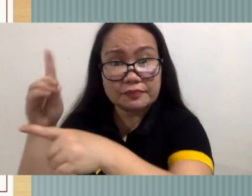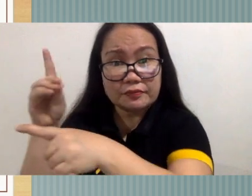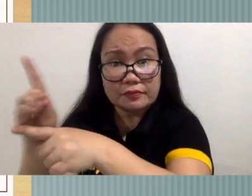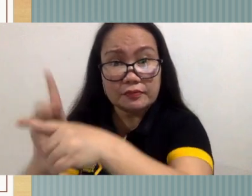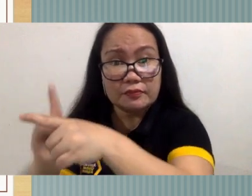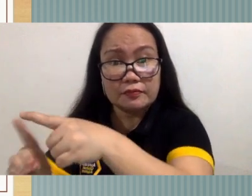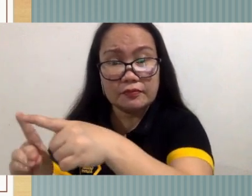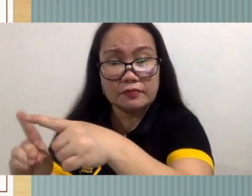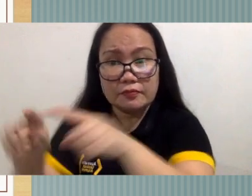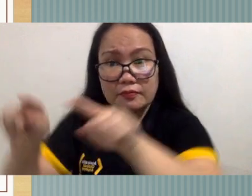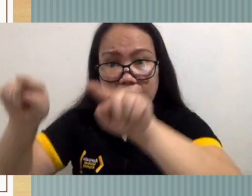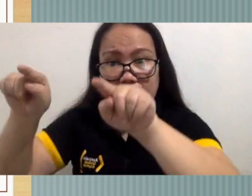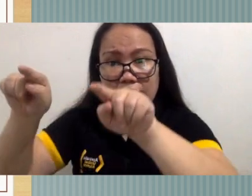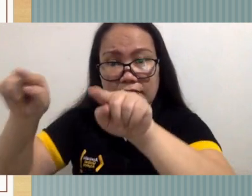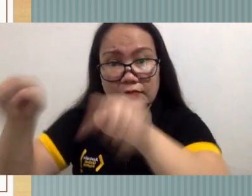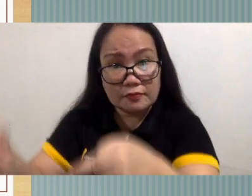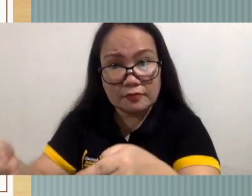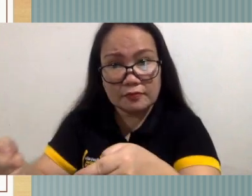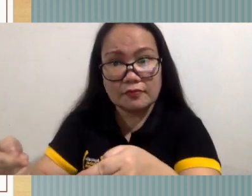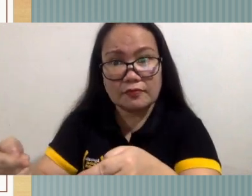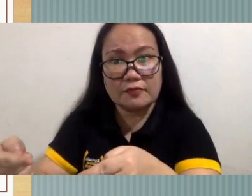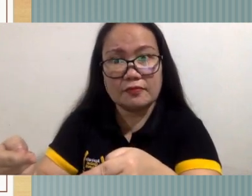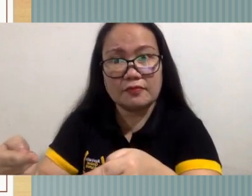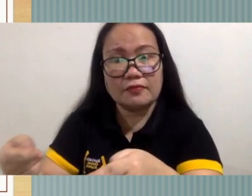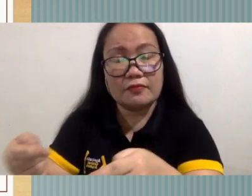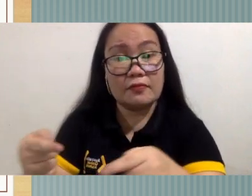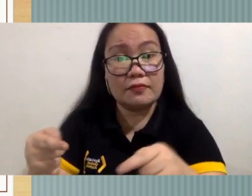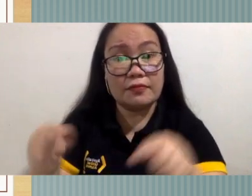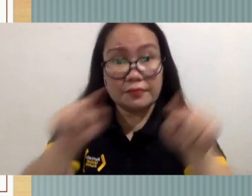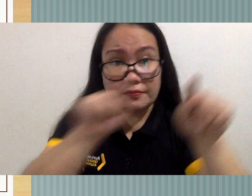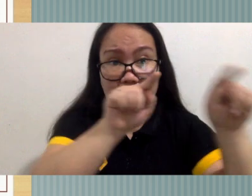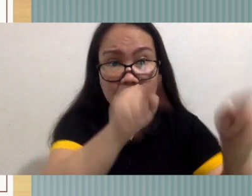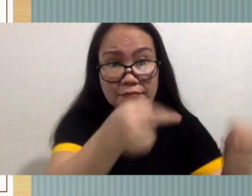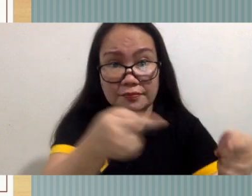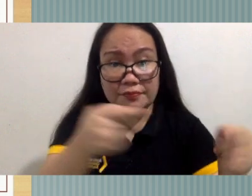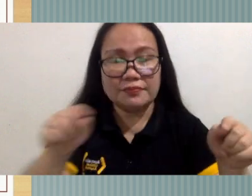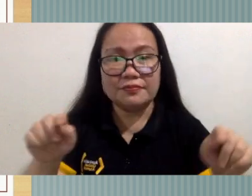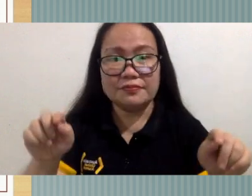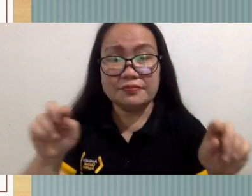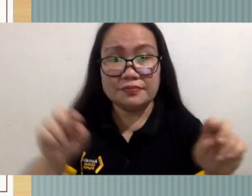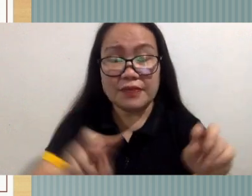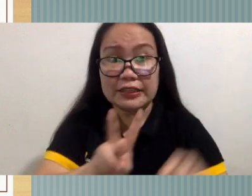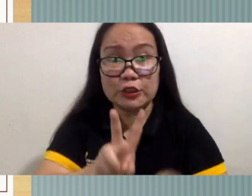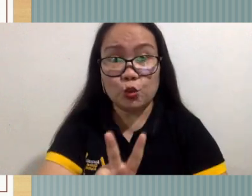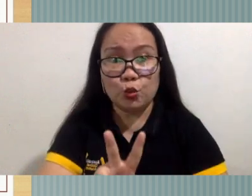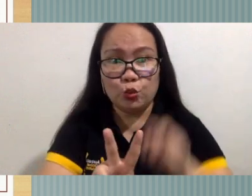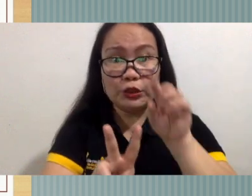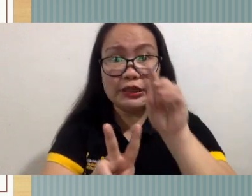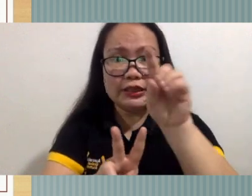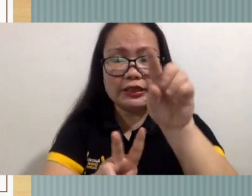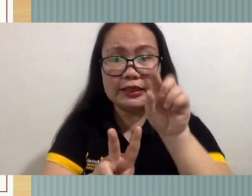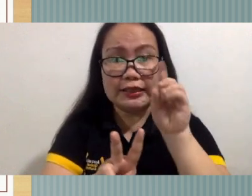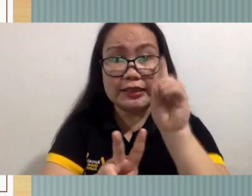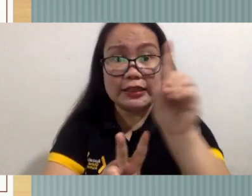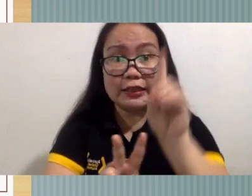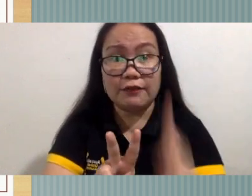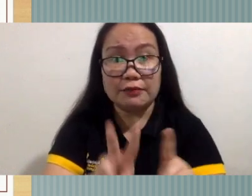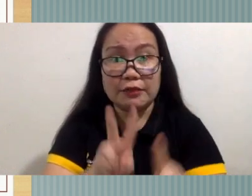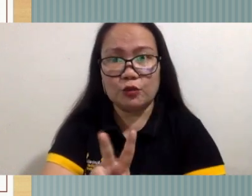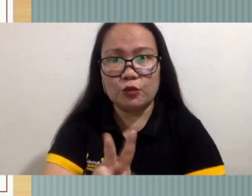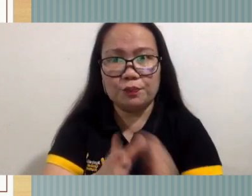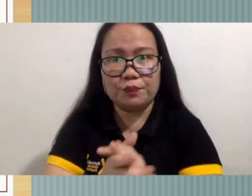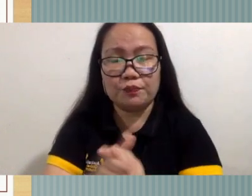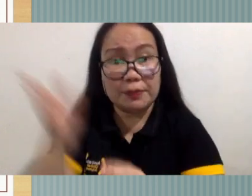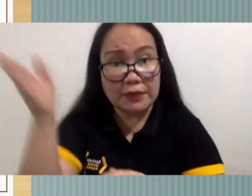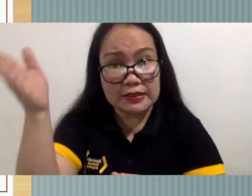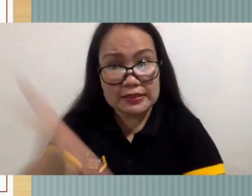we have to divide both sides by 2. So, i-divide natin both sides by 2 para makancel natin si